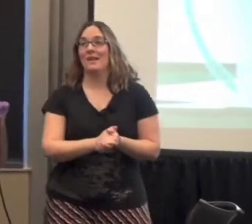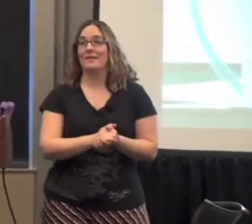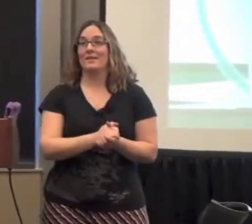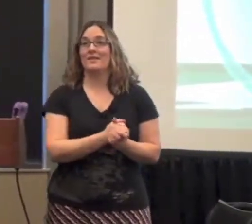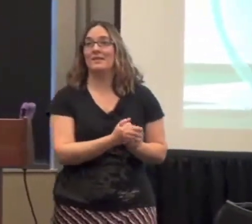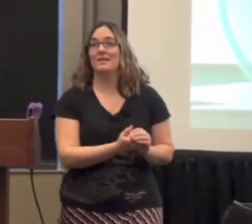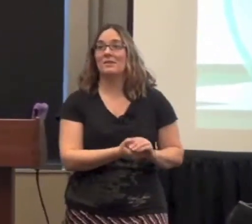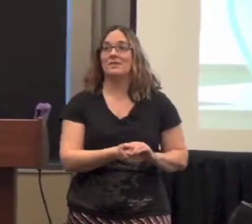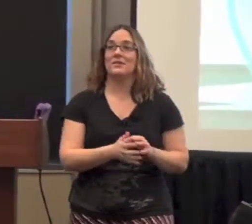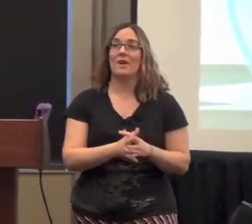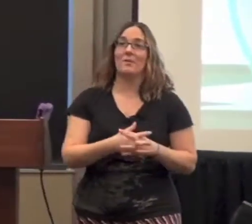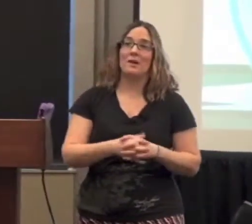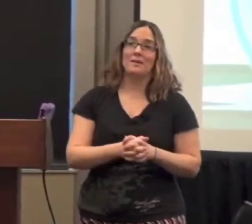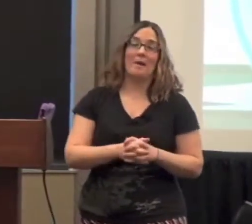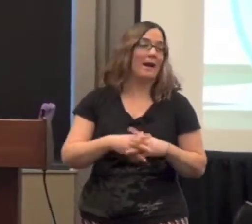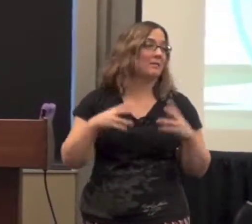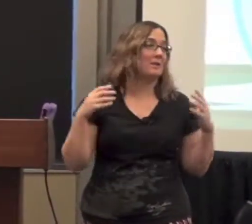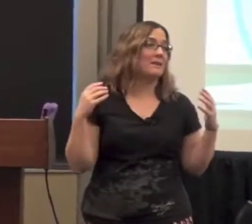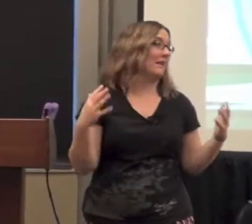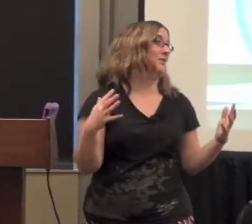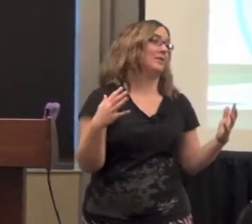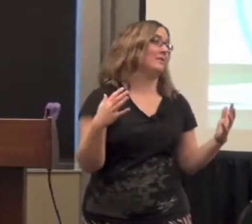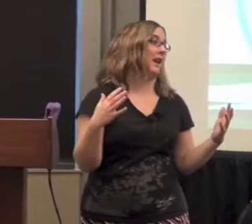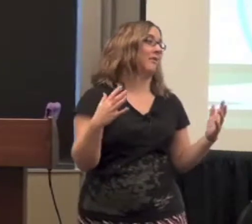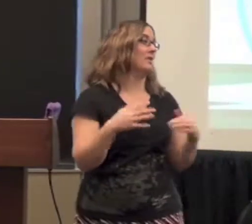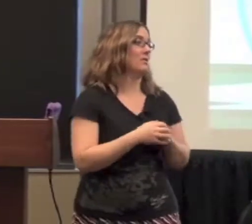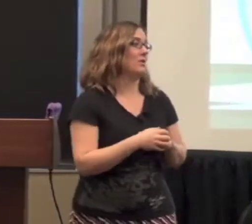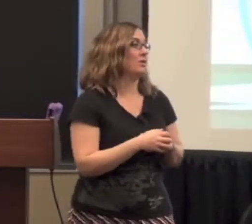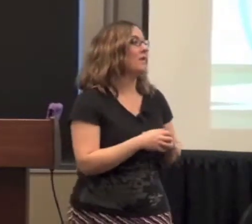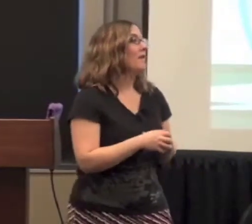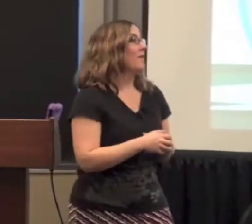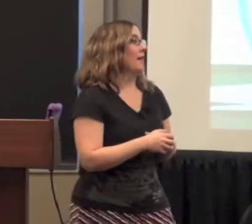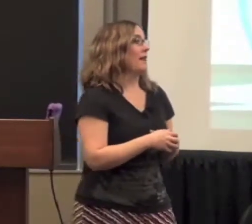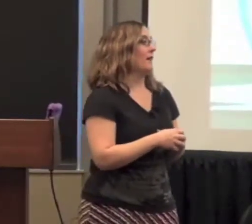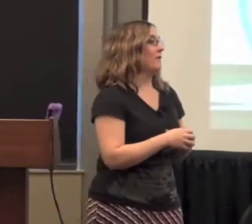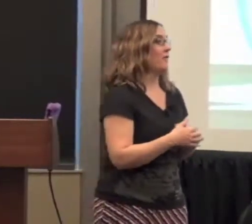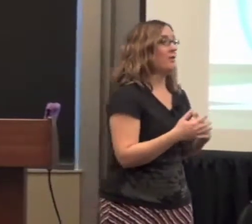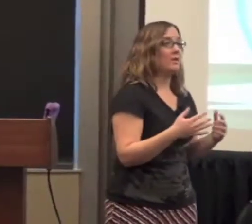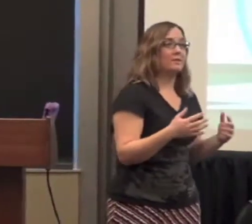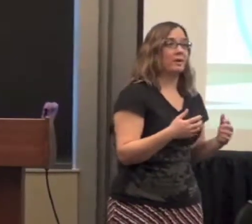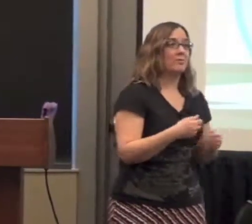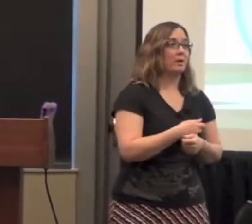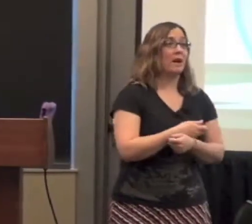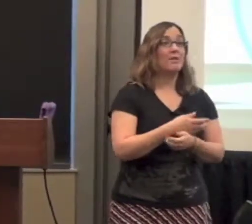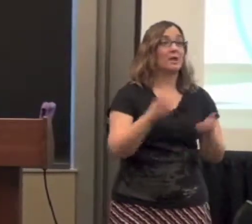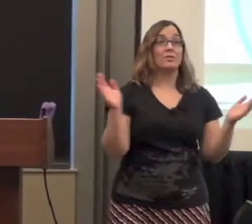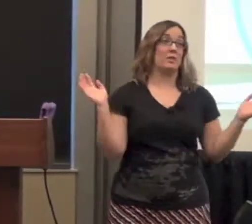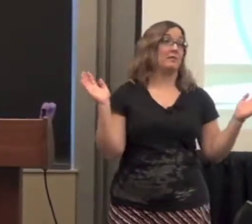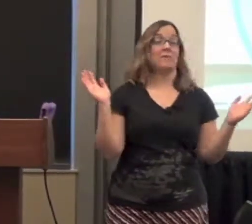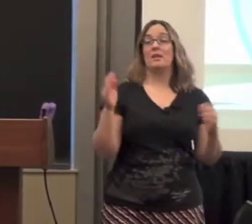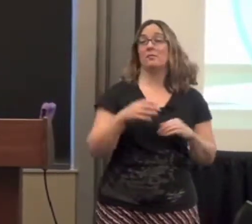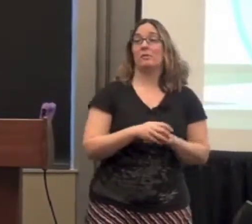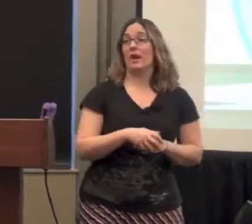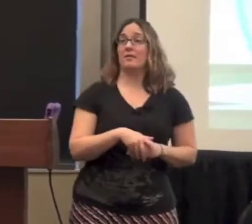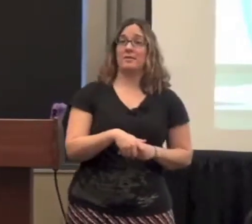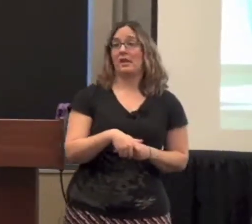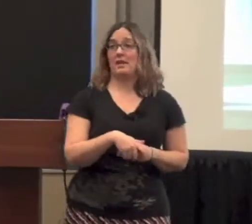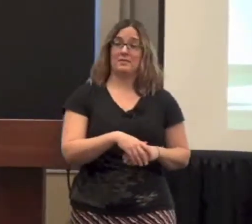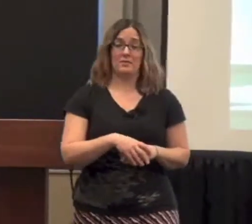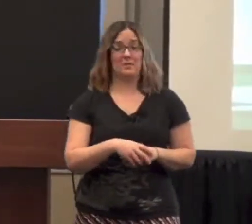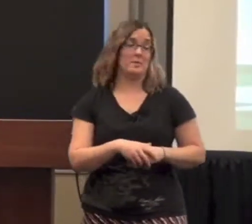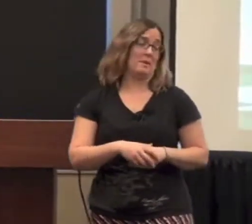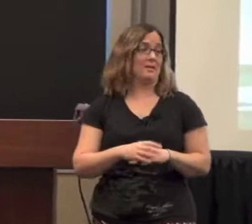with ISRC, which is always my recommendation to every teacher that I get phone calls from around the country. I